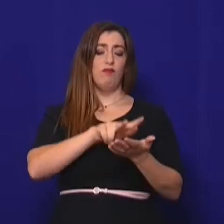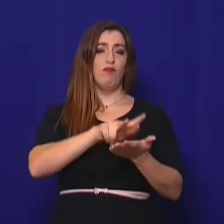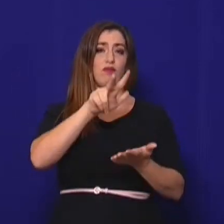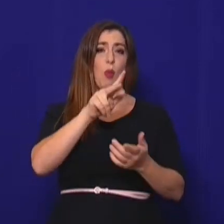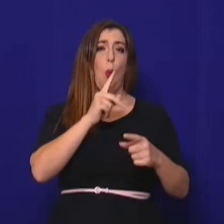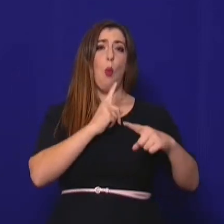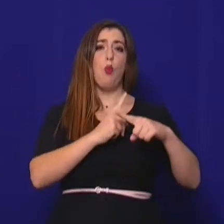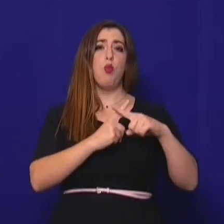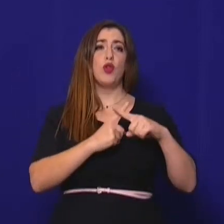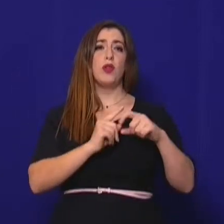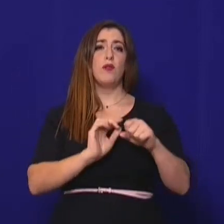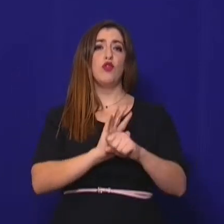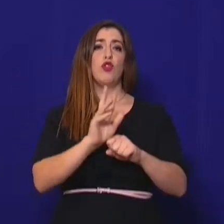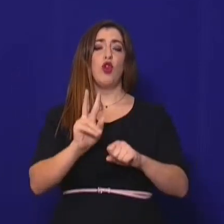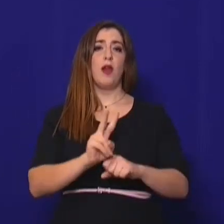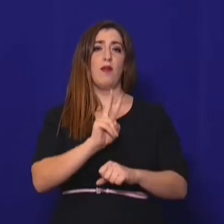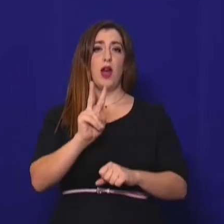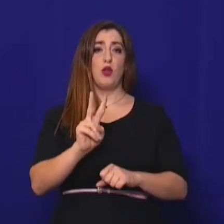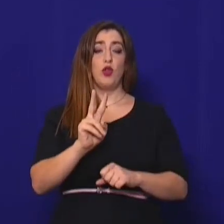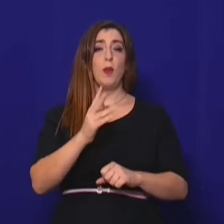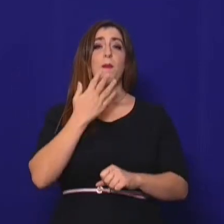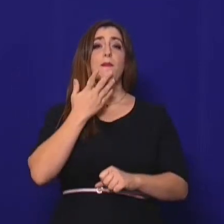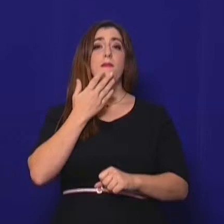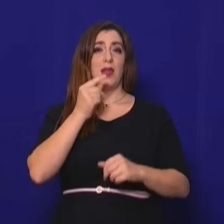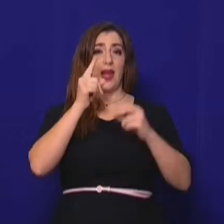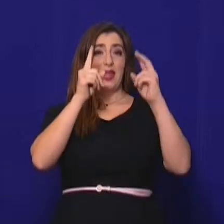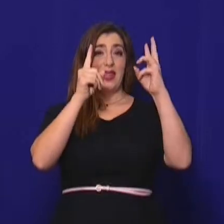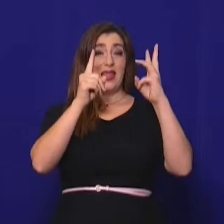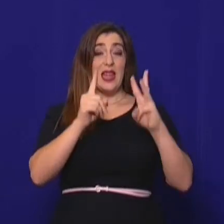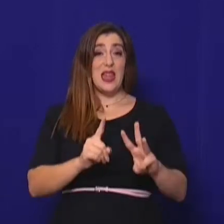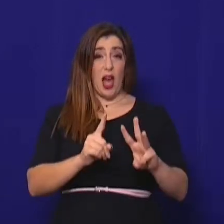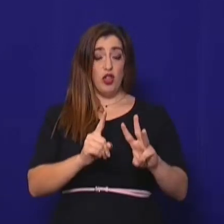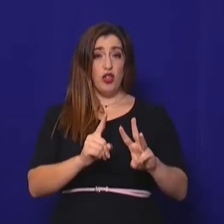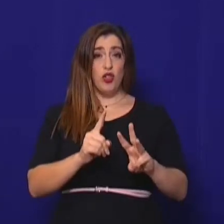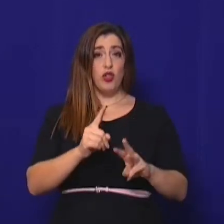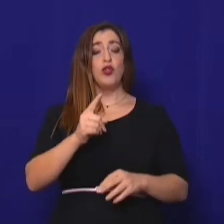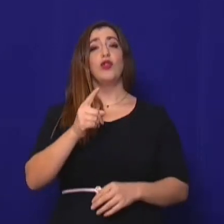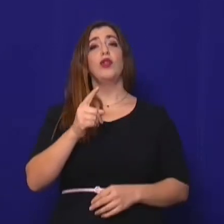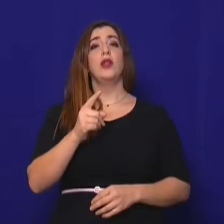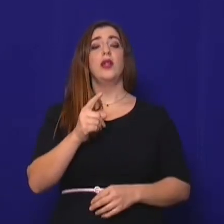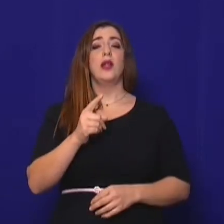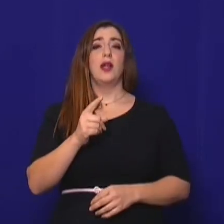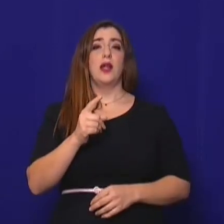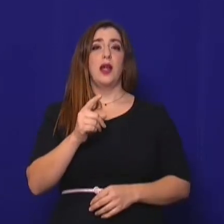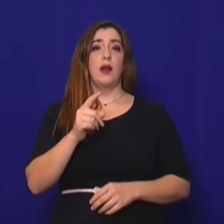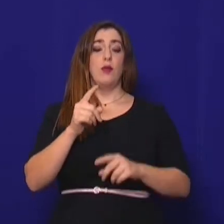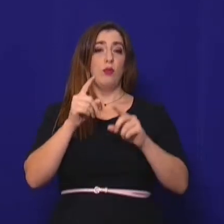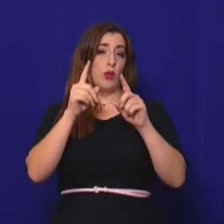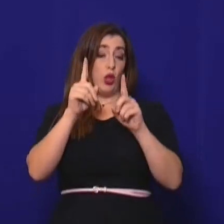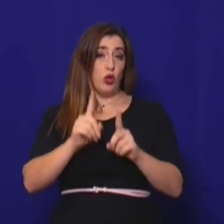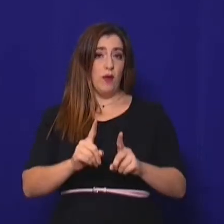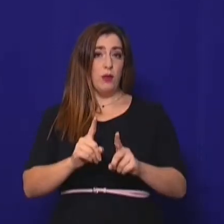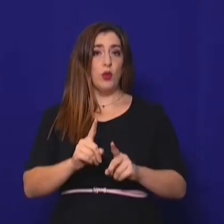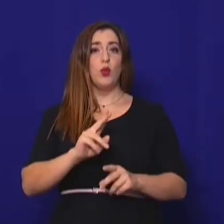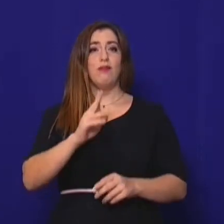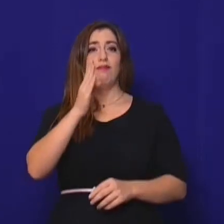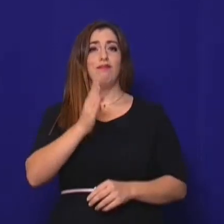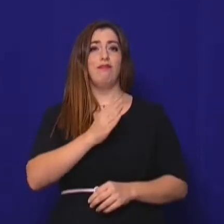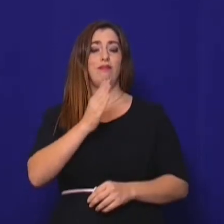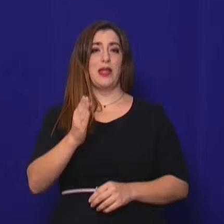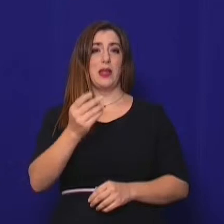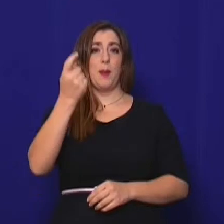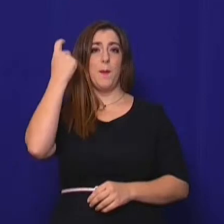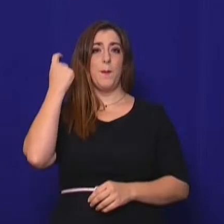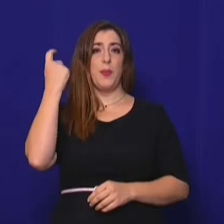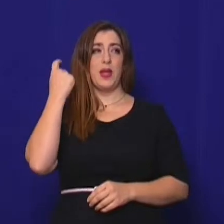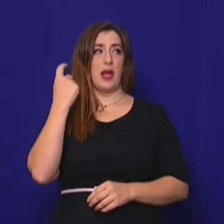pożittiva għal COVID-19 fit-13 ta' Novembru u mietet il-bieraħ fil-għaxija fl-isptar Mater Dei. Kellna